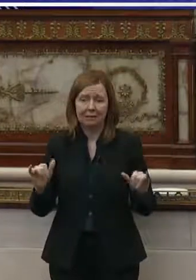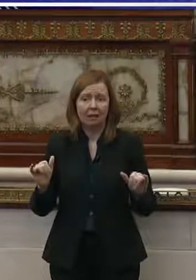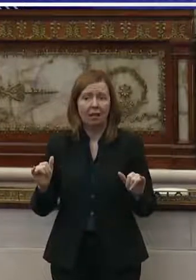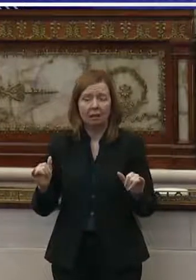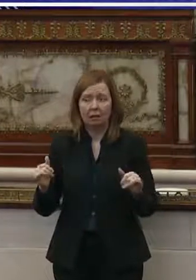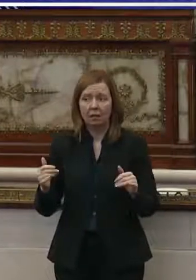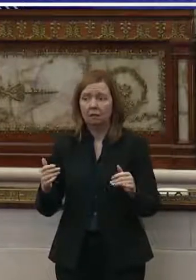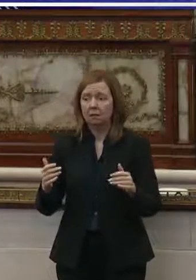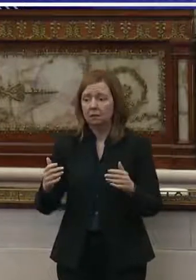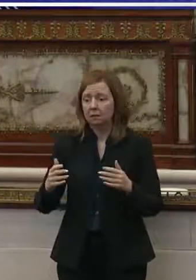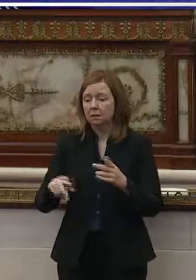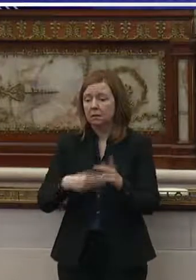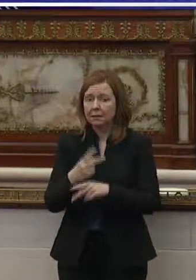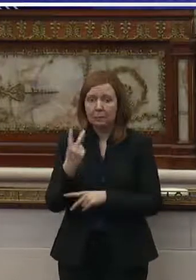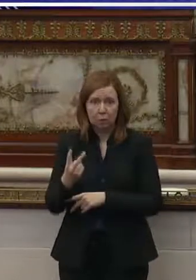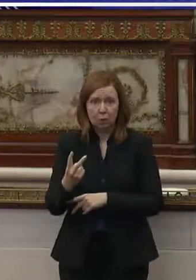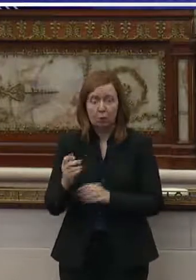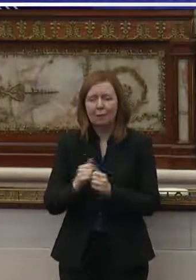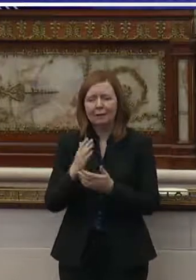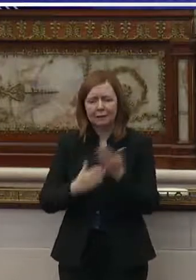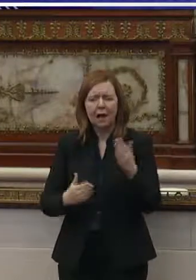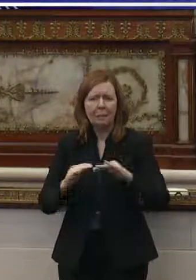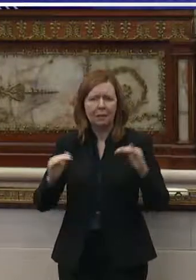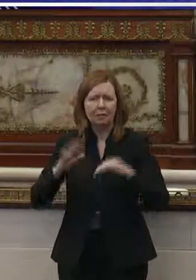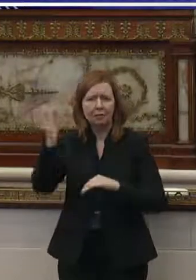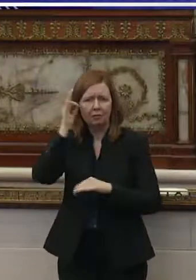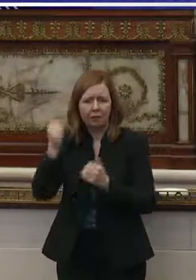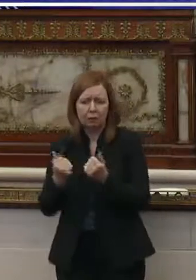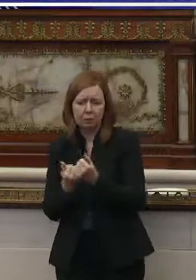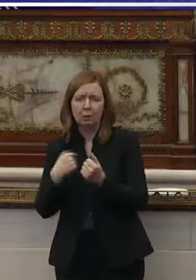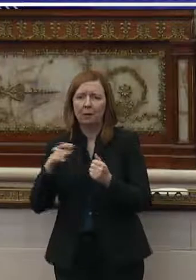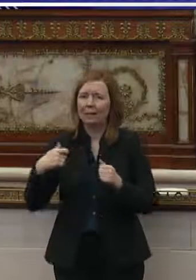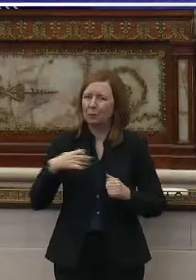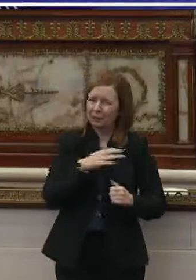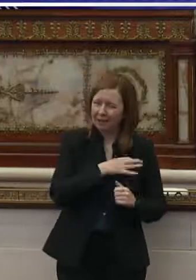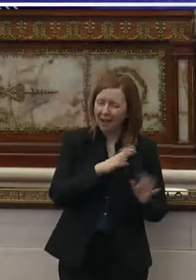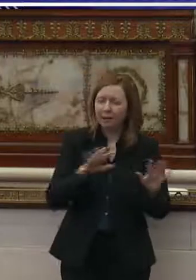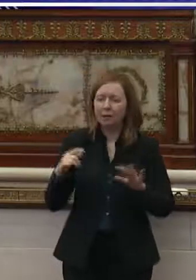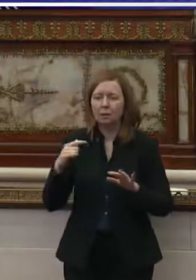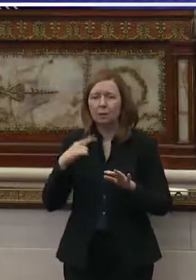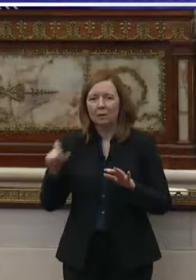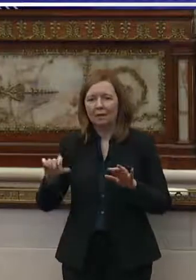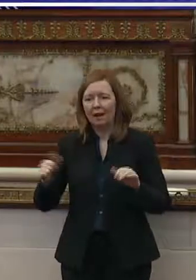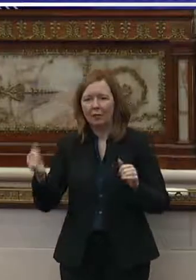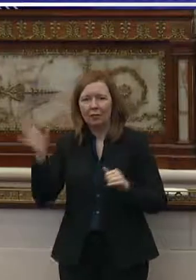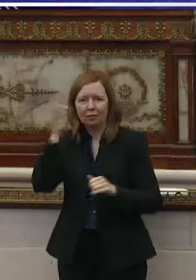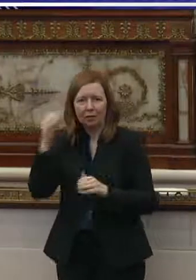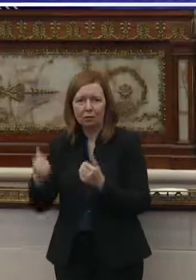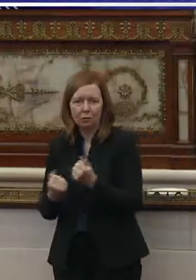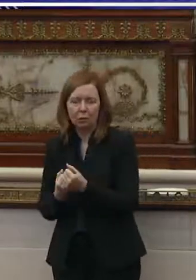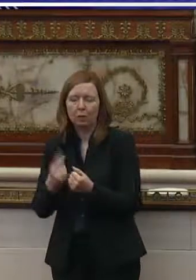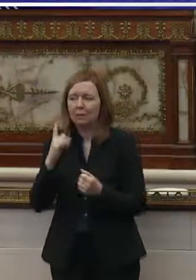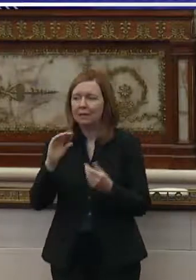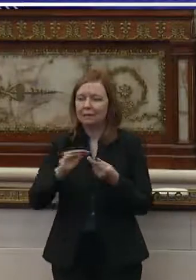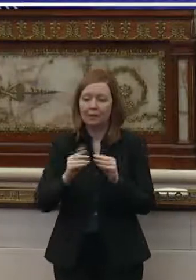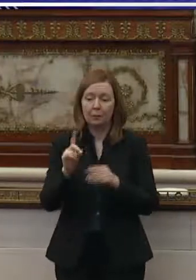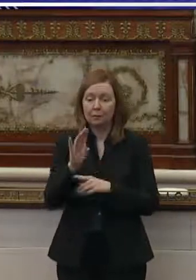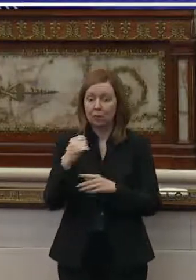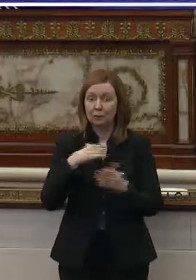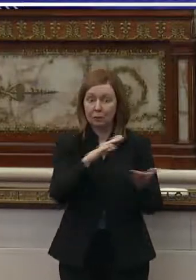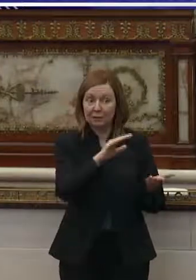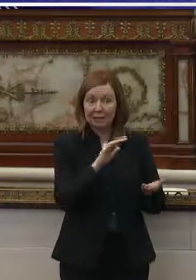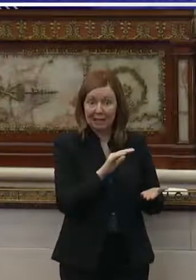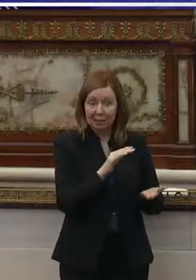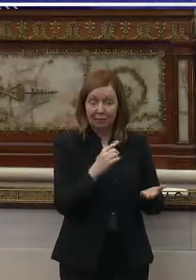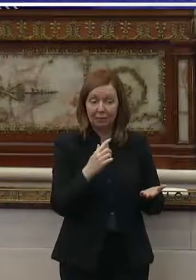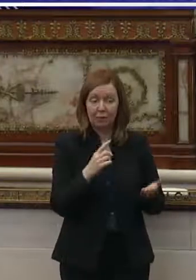2 or other sites with some level of federal support because we also need personnel and we need other forms of federal support. And because the number of doses that we are